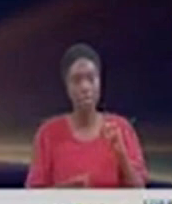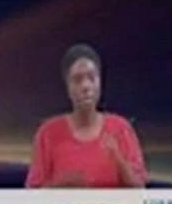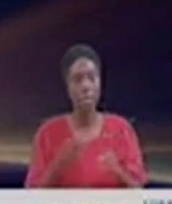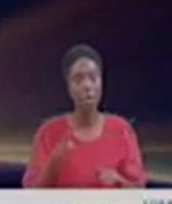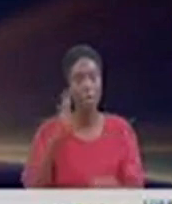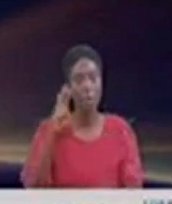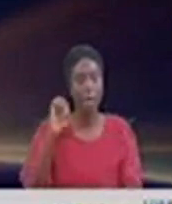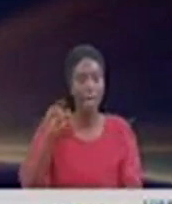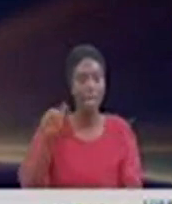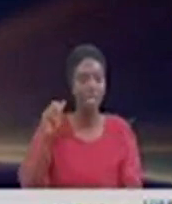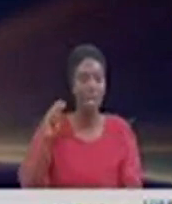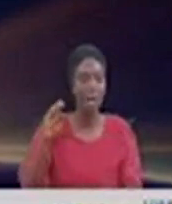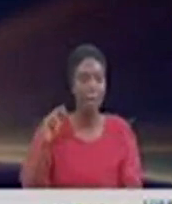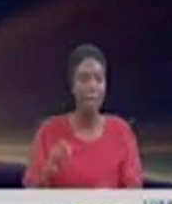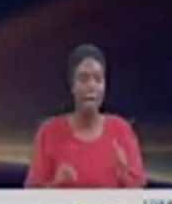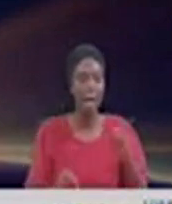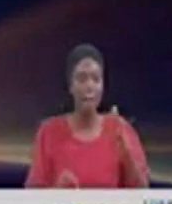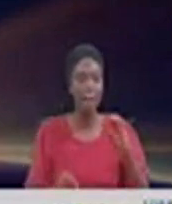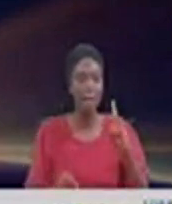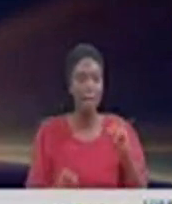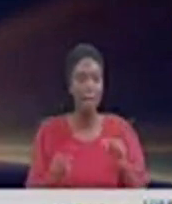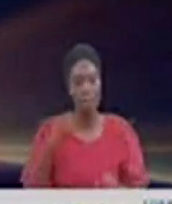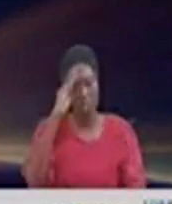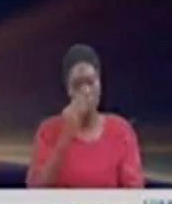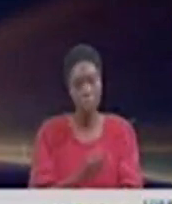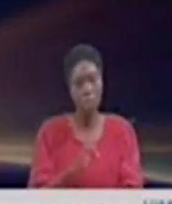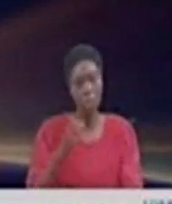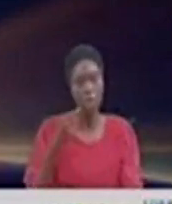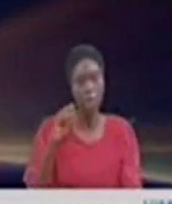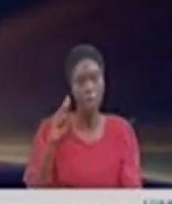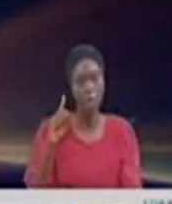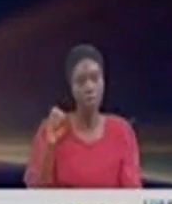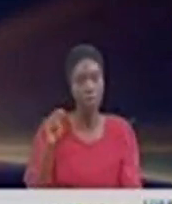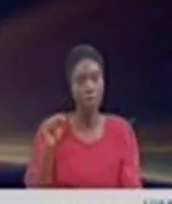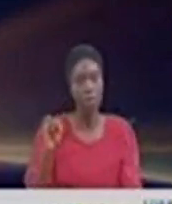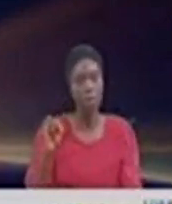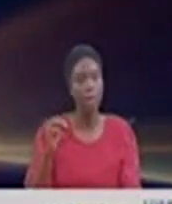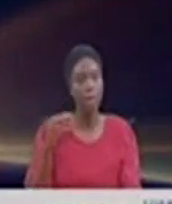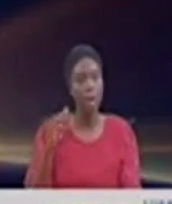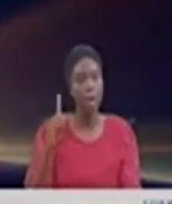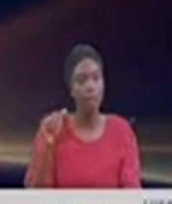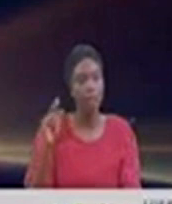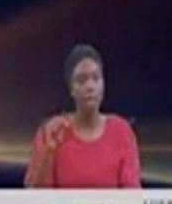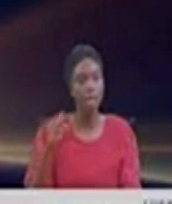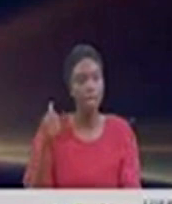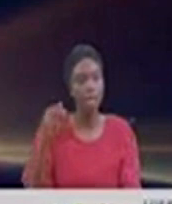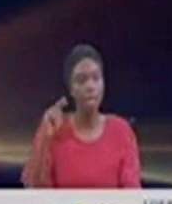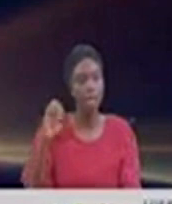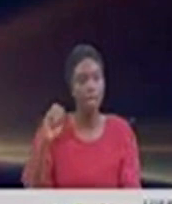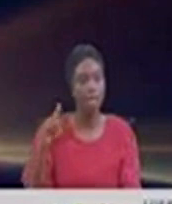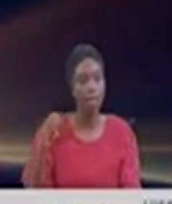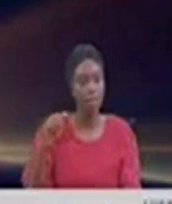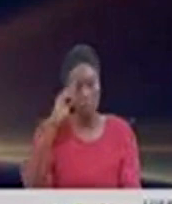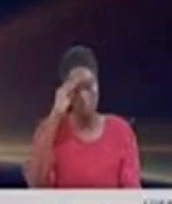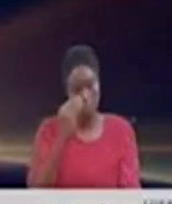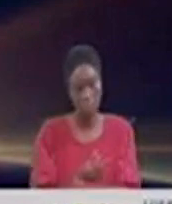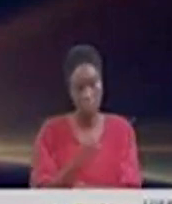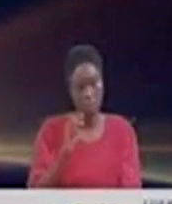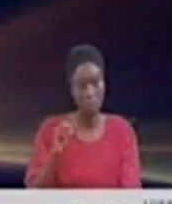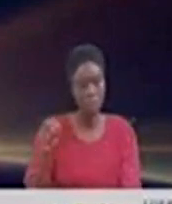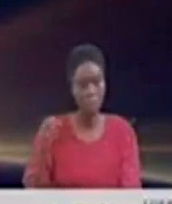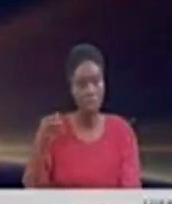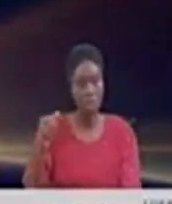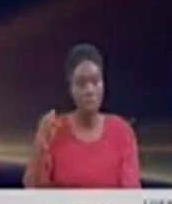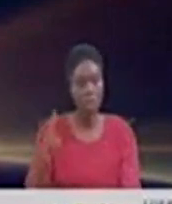Benjamin, Abidan the son of Gideoni. Of Dan, Ahiezer the son of Ammishaddai. Of